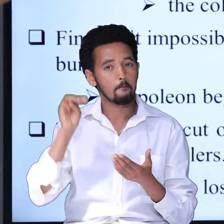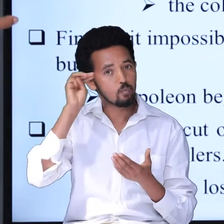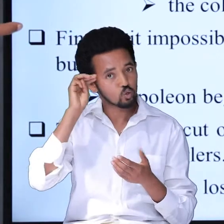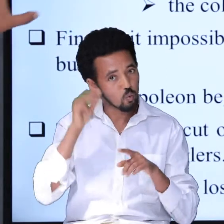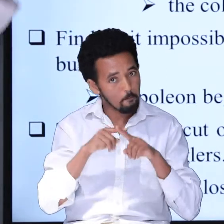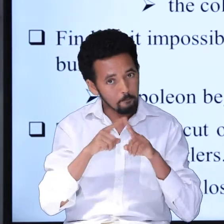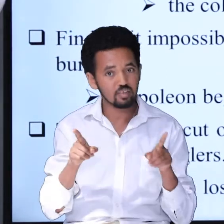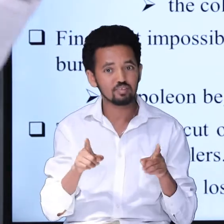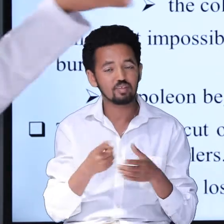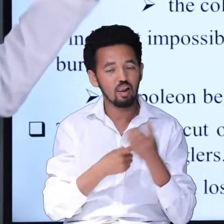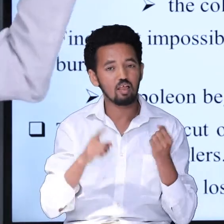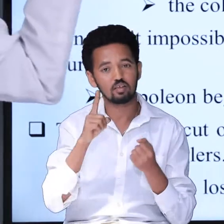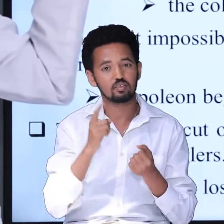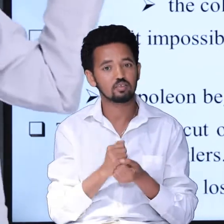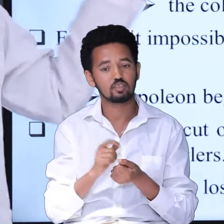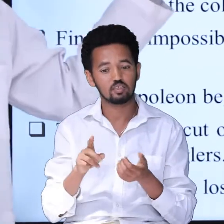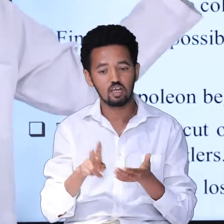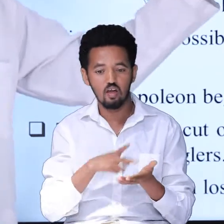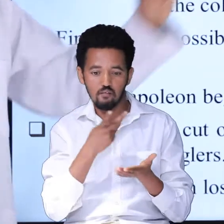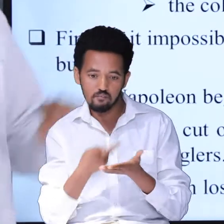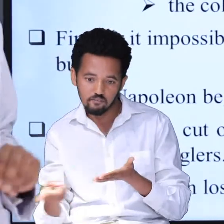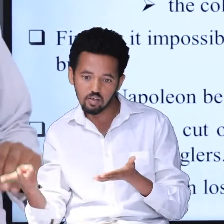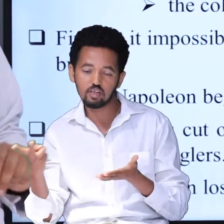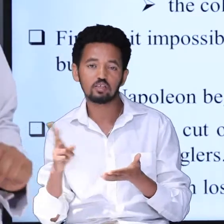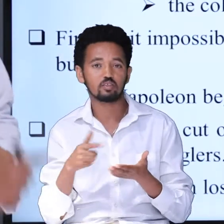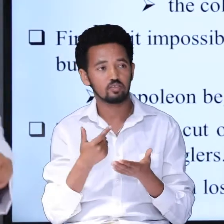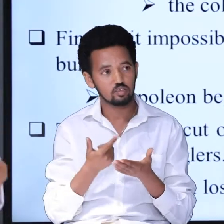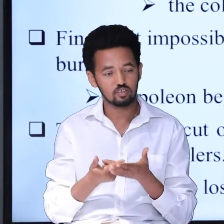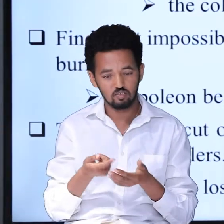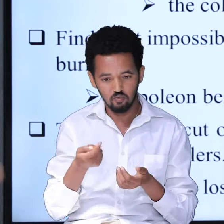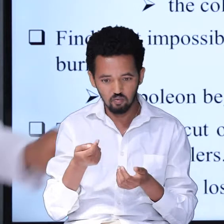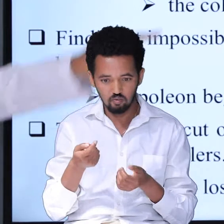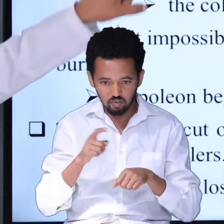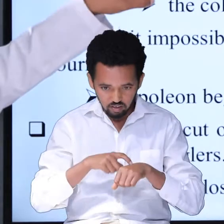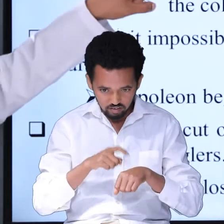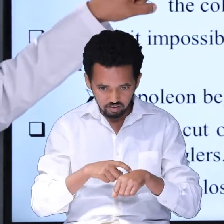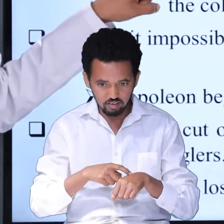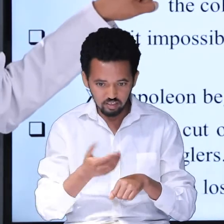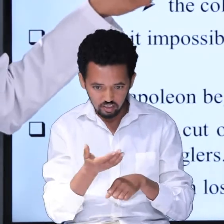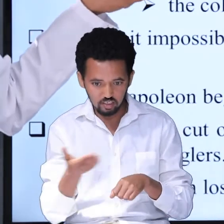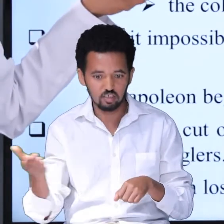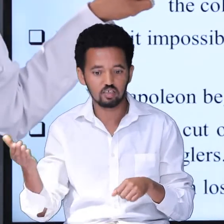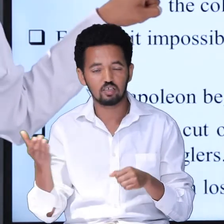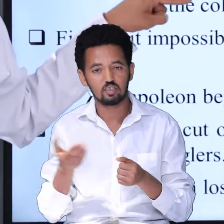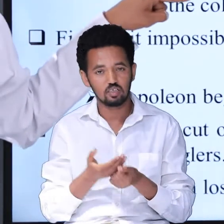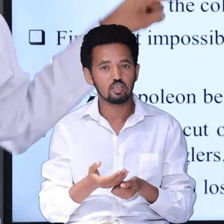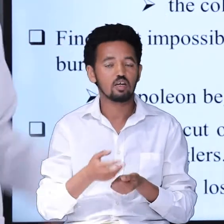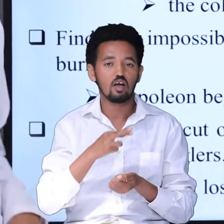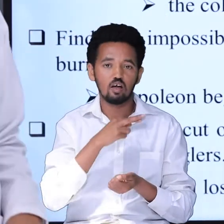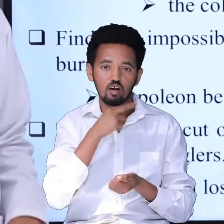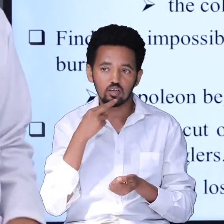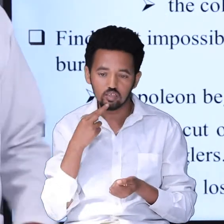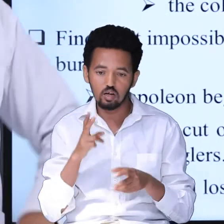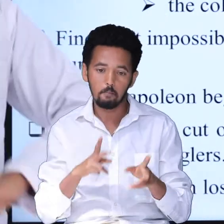But later, he had failed to reckon on two things. The first thing is the spirit of Russian